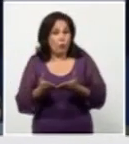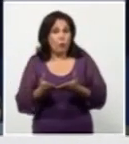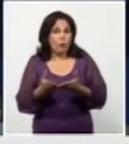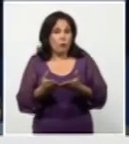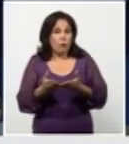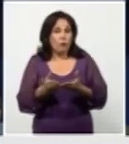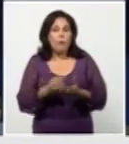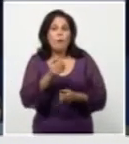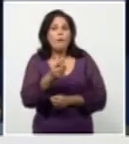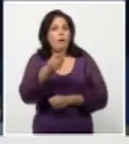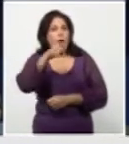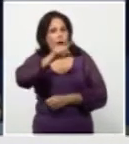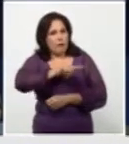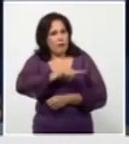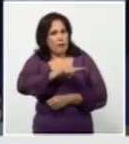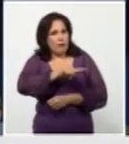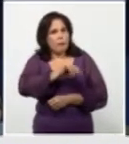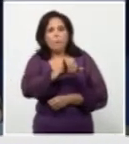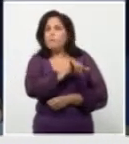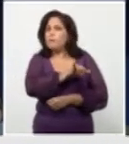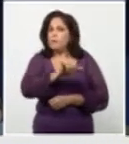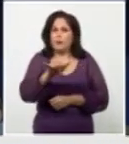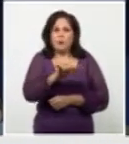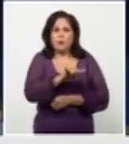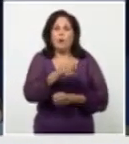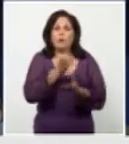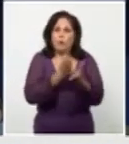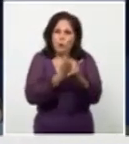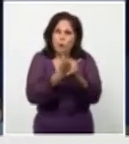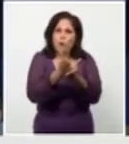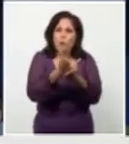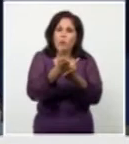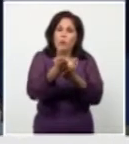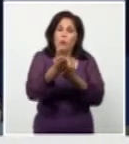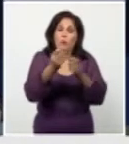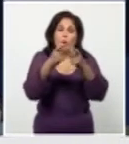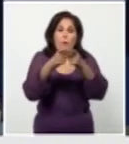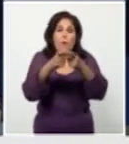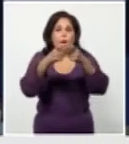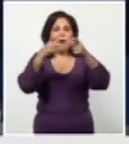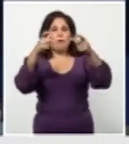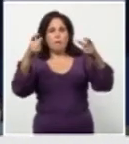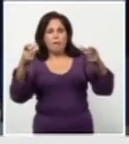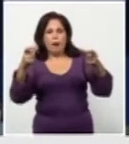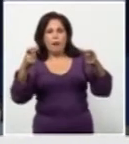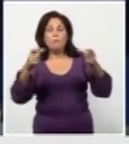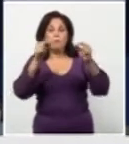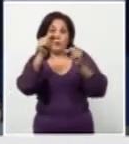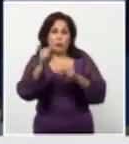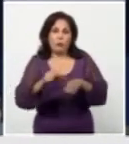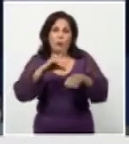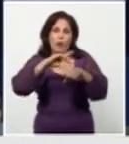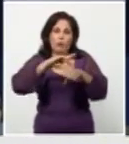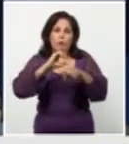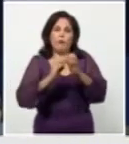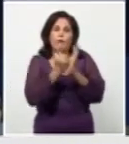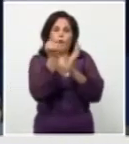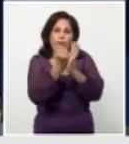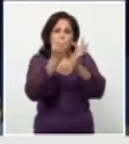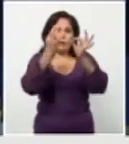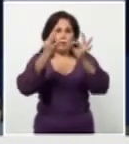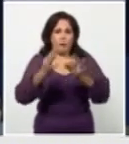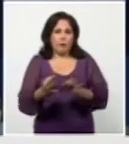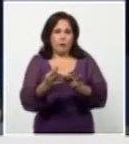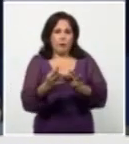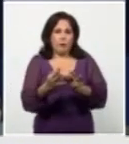high. el día de ayer Yesterday, sigue siendo muy elevada la cifra de casos que se 109,019 confirman. cases were Se